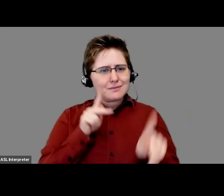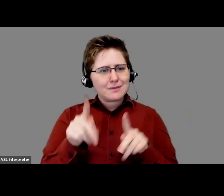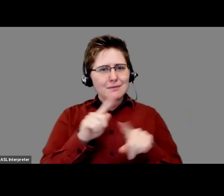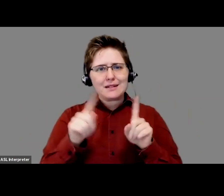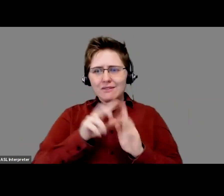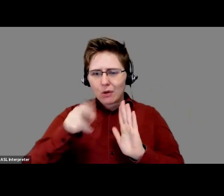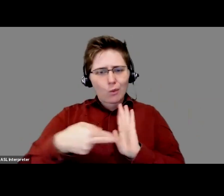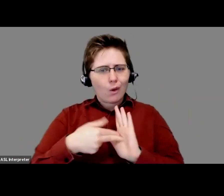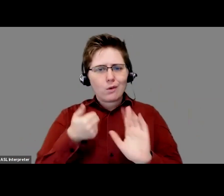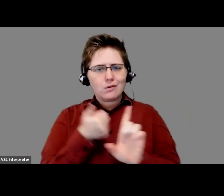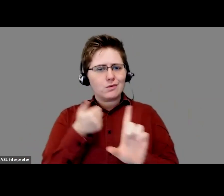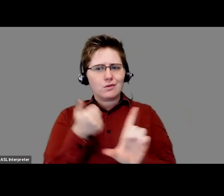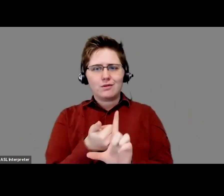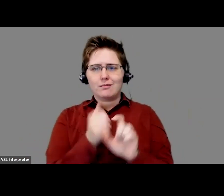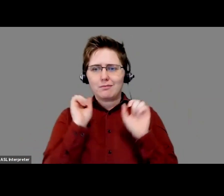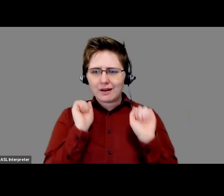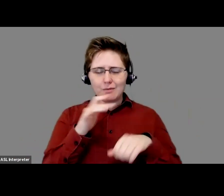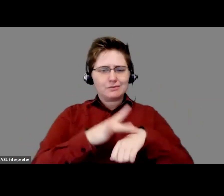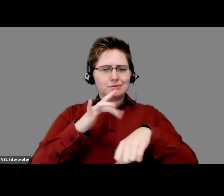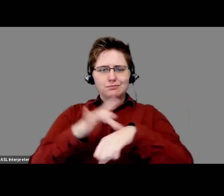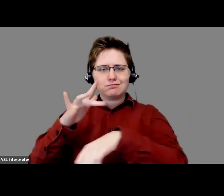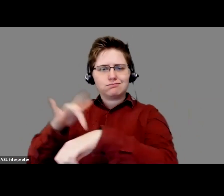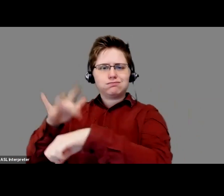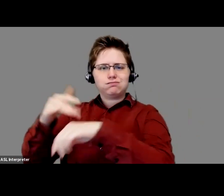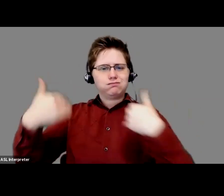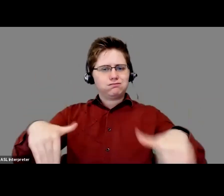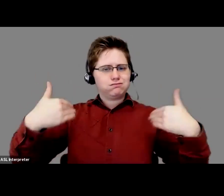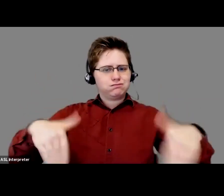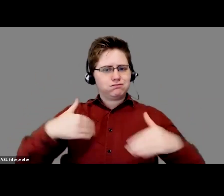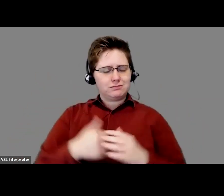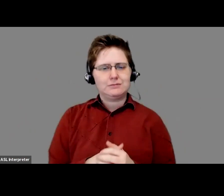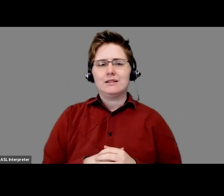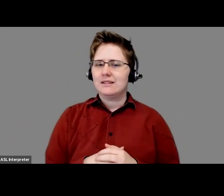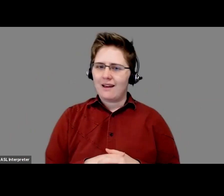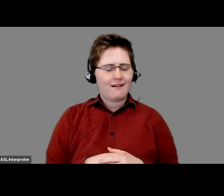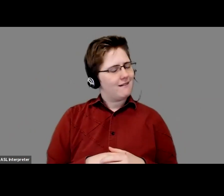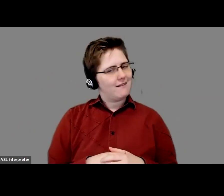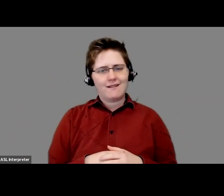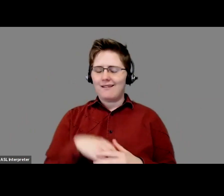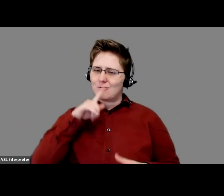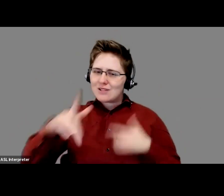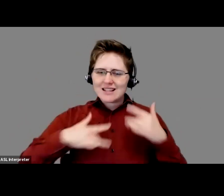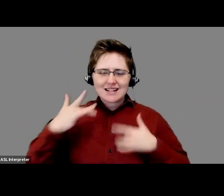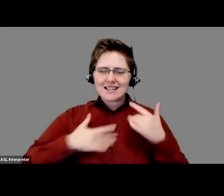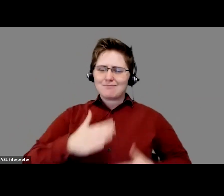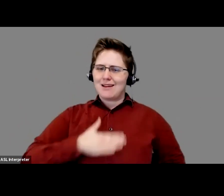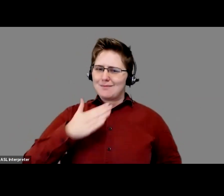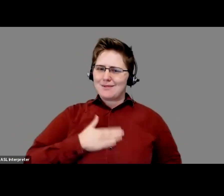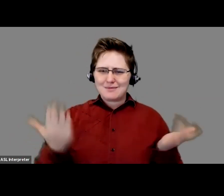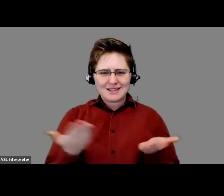different roles have been able to take advantage of the seminar. So that's very, very exciting. I'm very glad to be